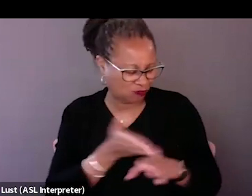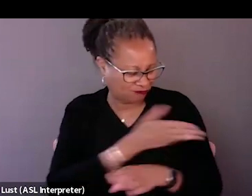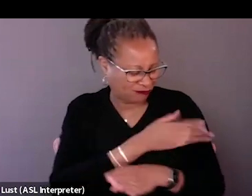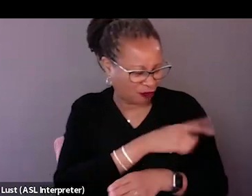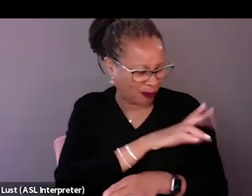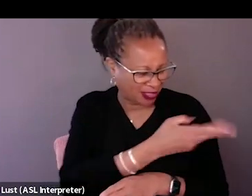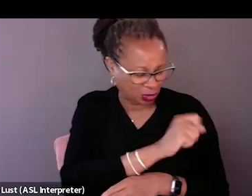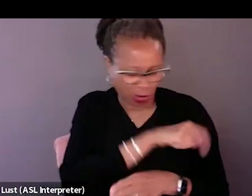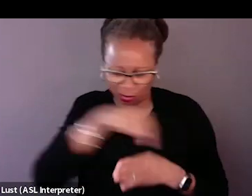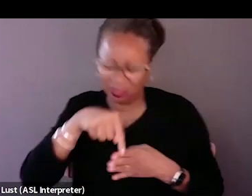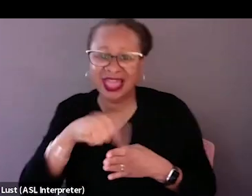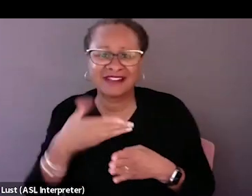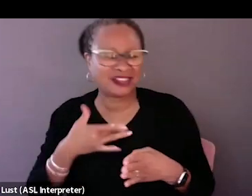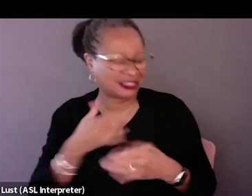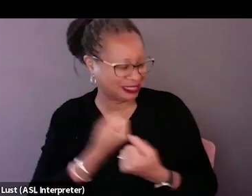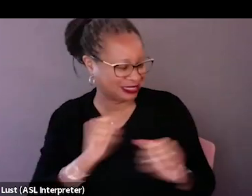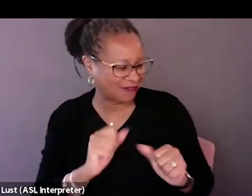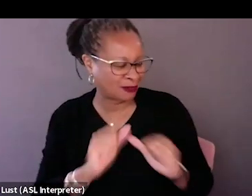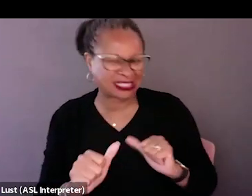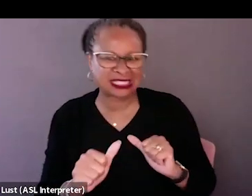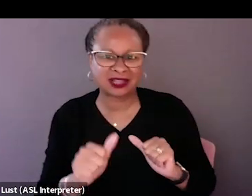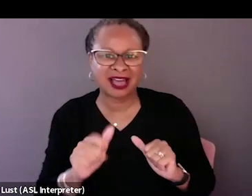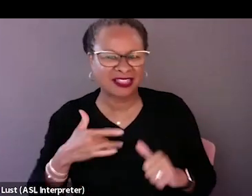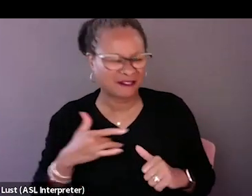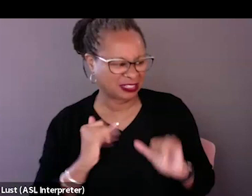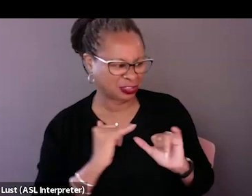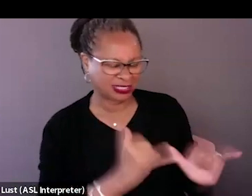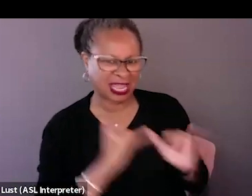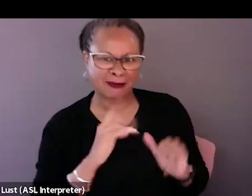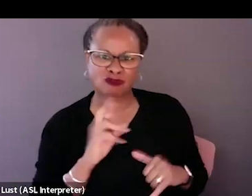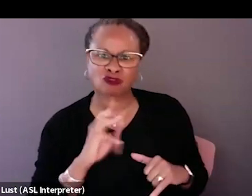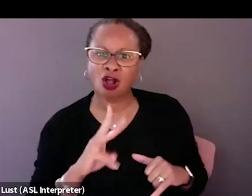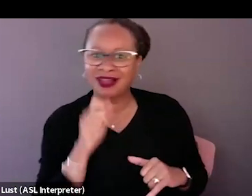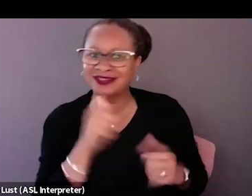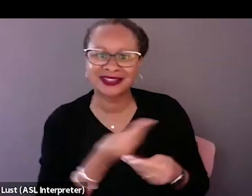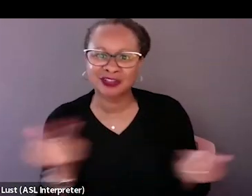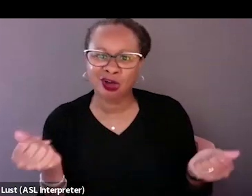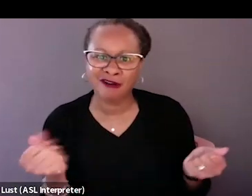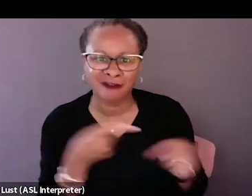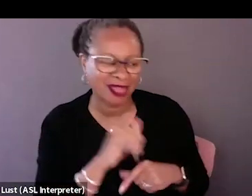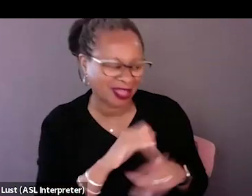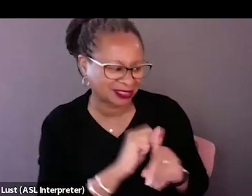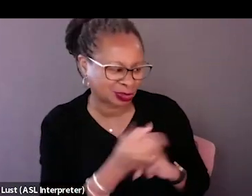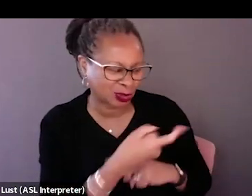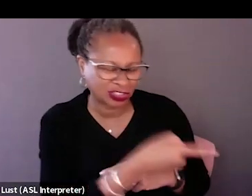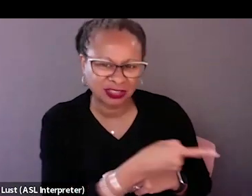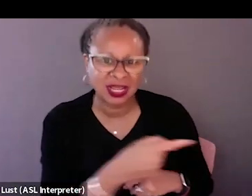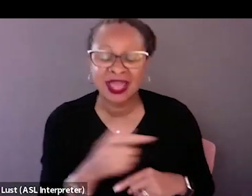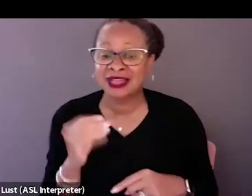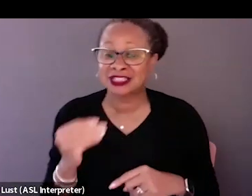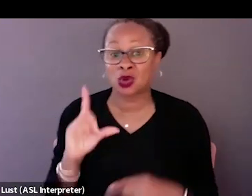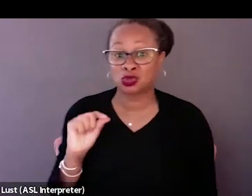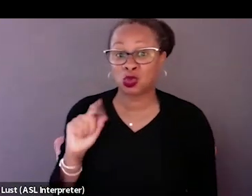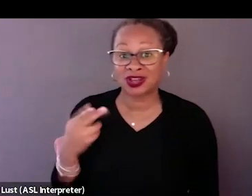kind of relative safety, but it's also still raw and unresolved. And yeah, just as my 20th high school